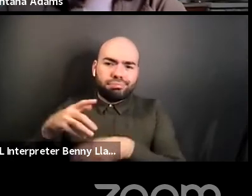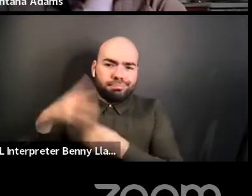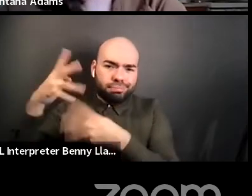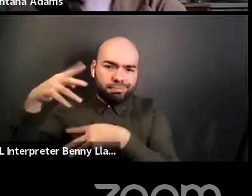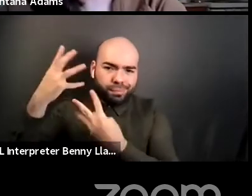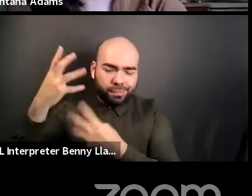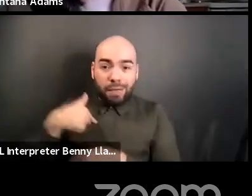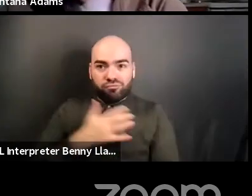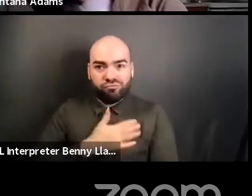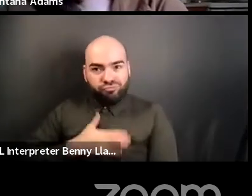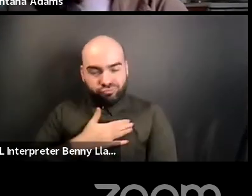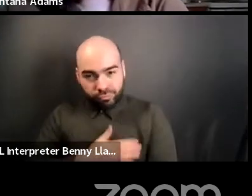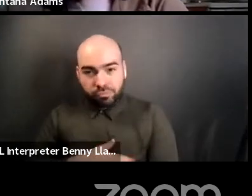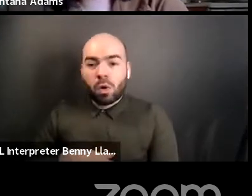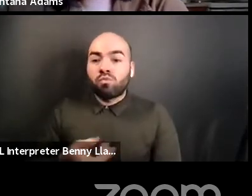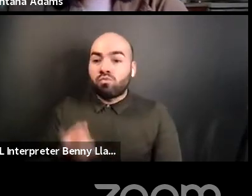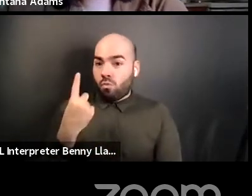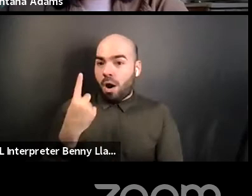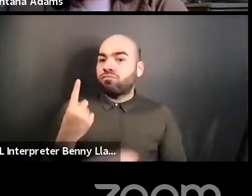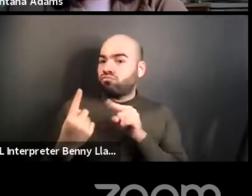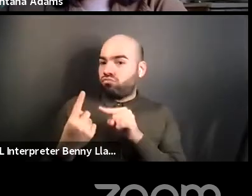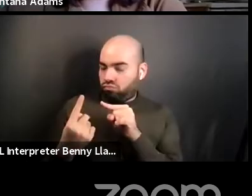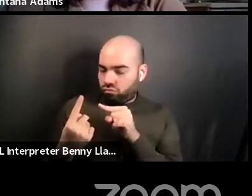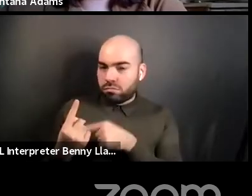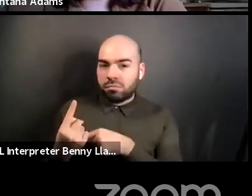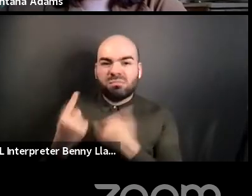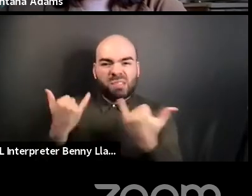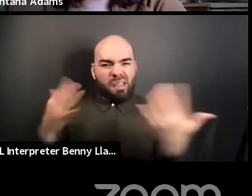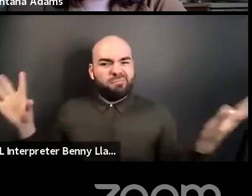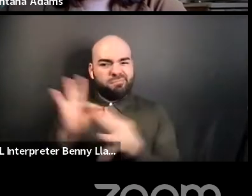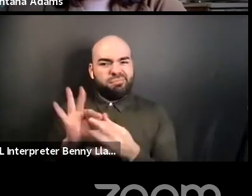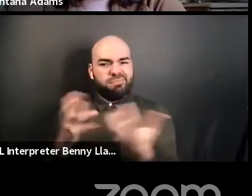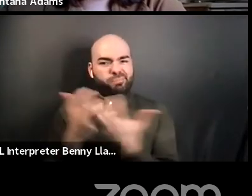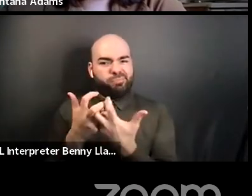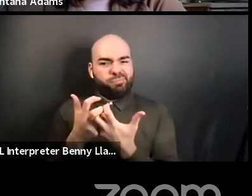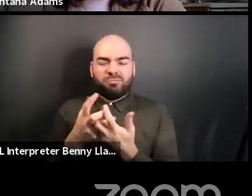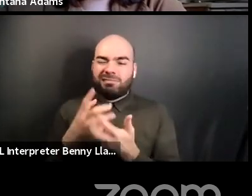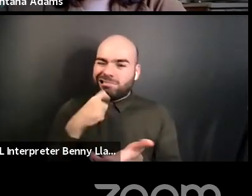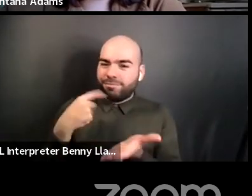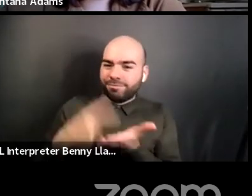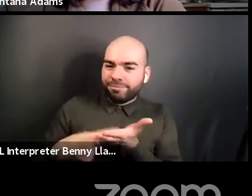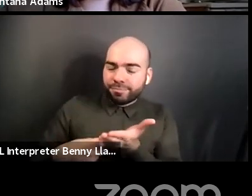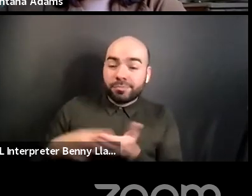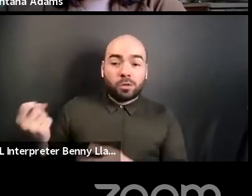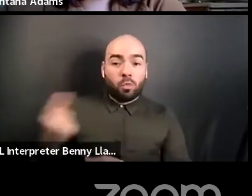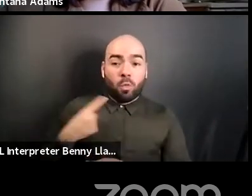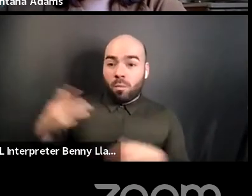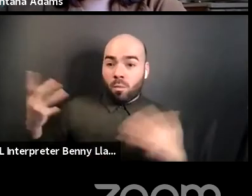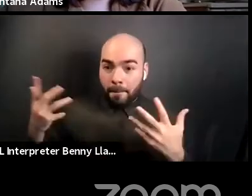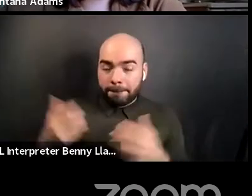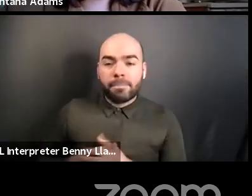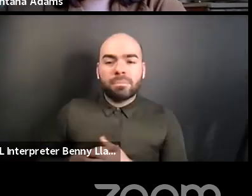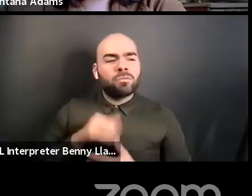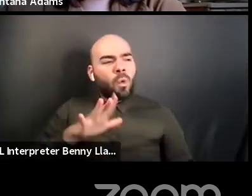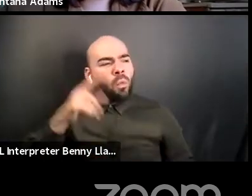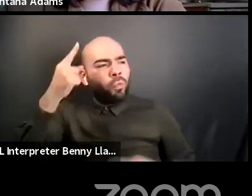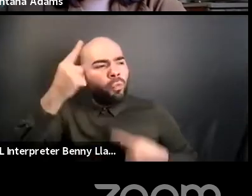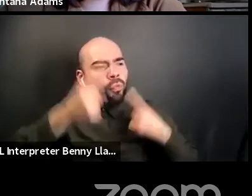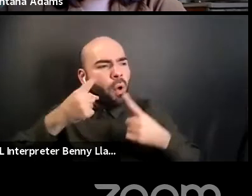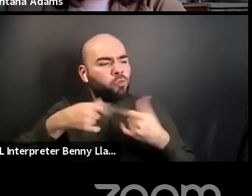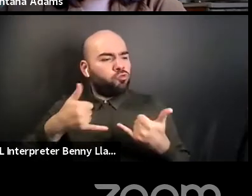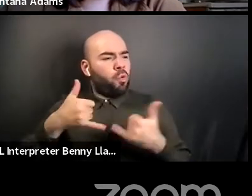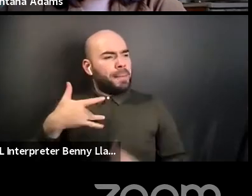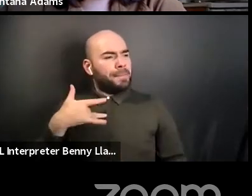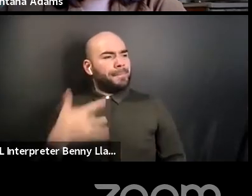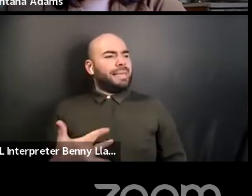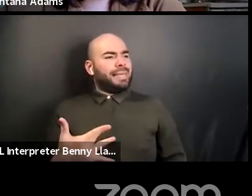point to one right now because it's very connected with what we're speaking with. Someone asked, what are your thoughts on the current trend of actors and